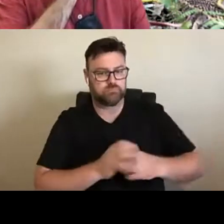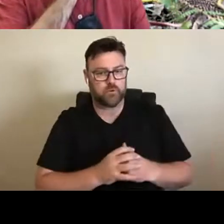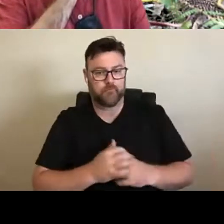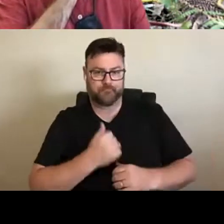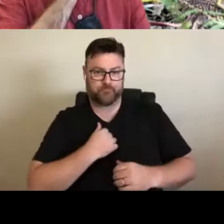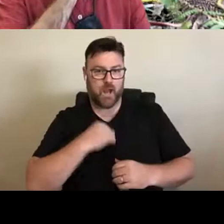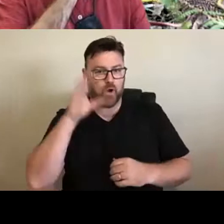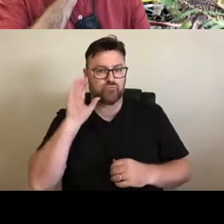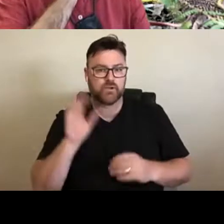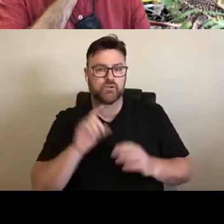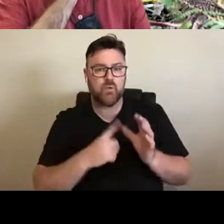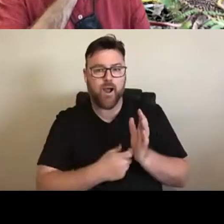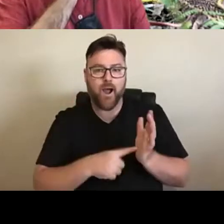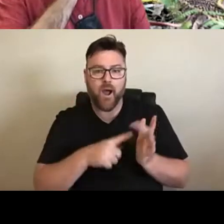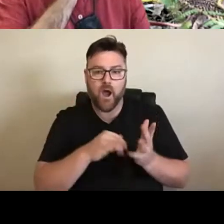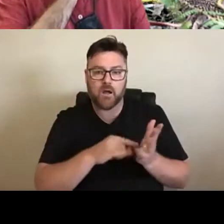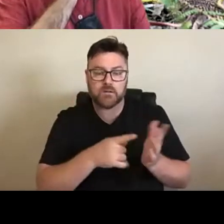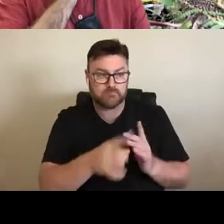artists are the most important component.